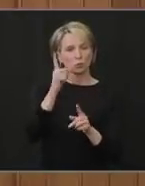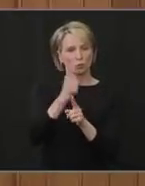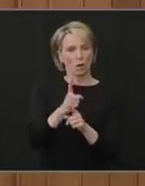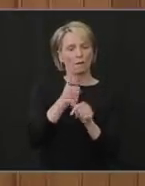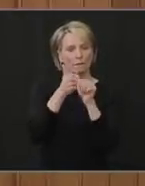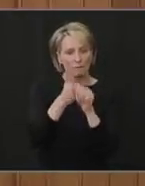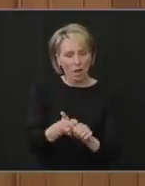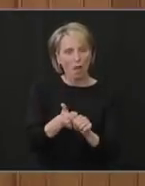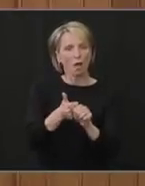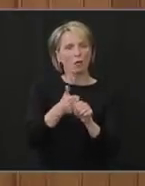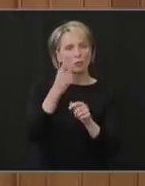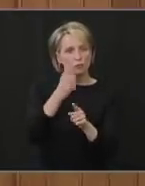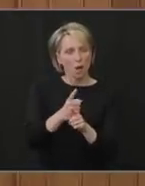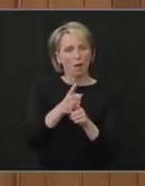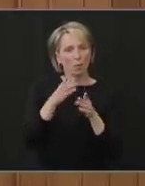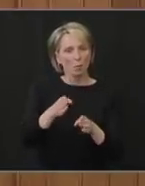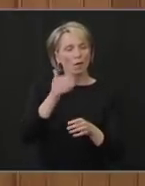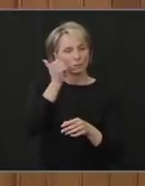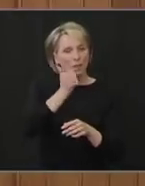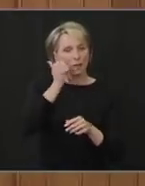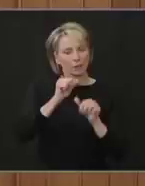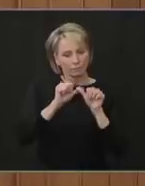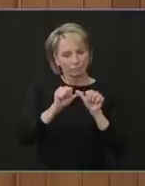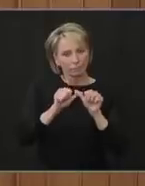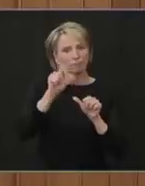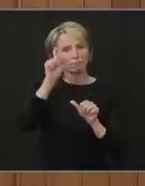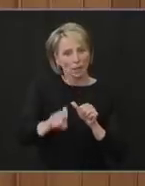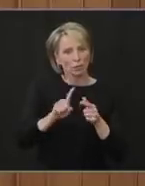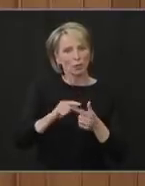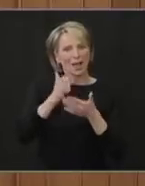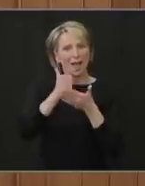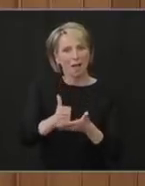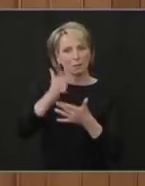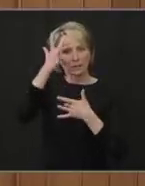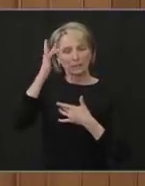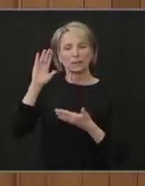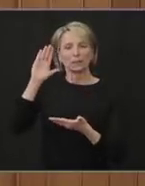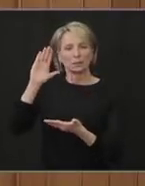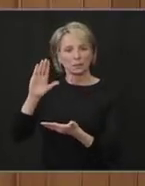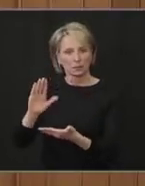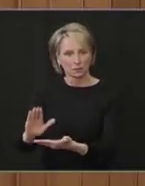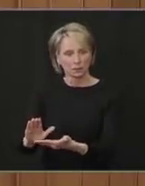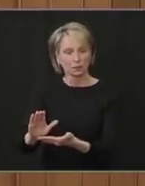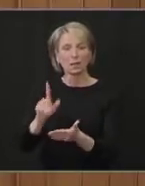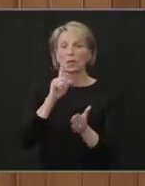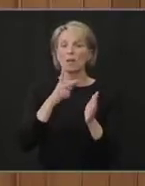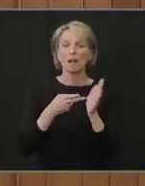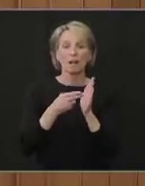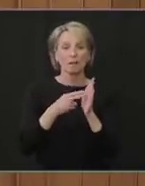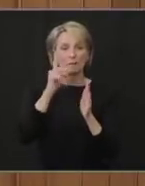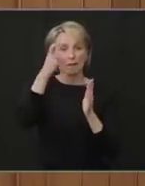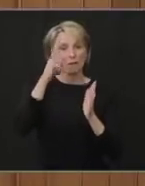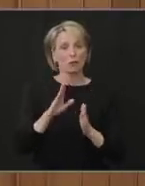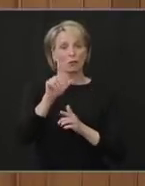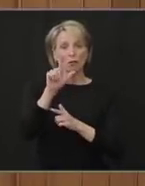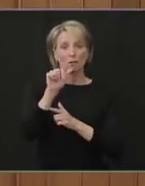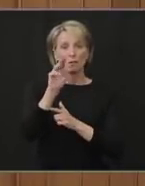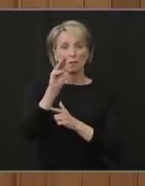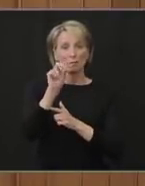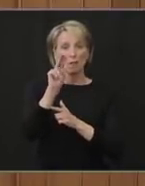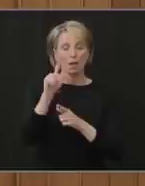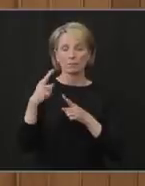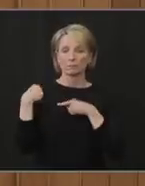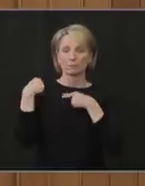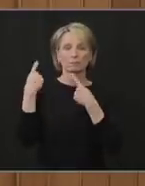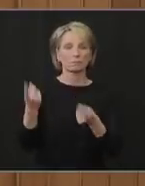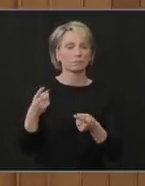thing day after day after day. Governor Lamont has been ahead of the curve from the very beginning.